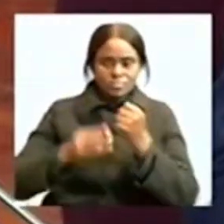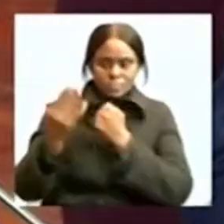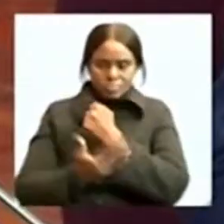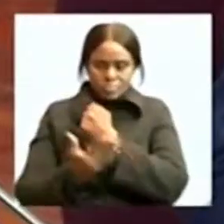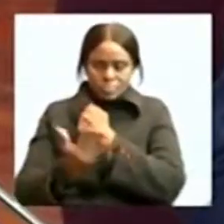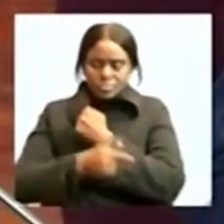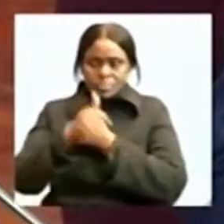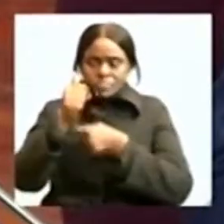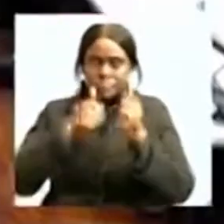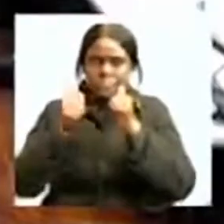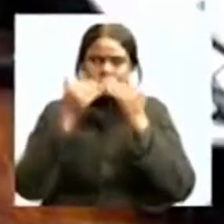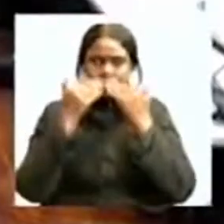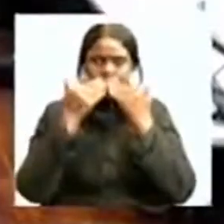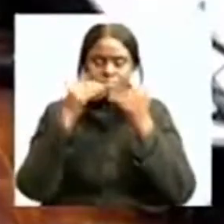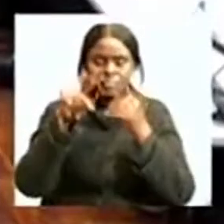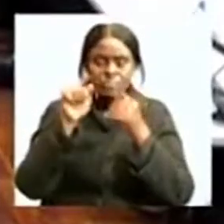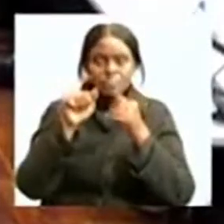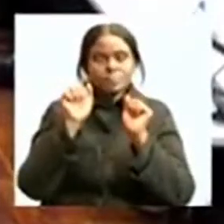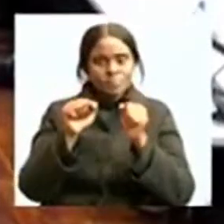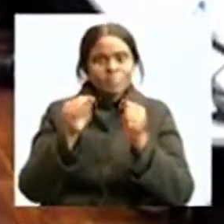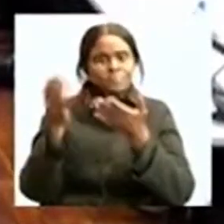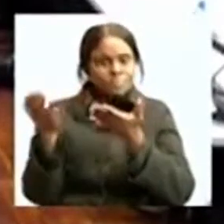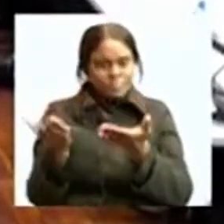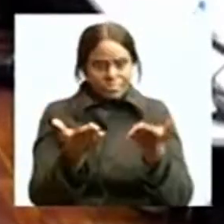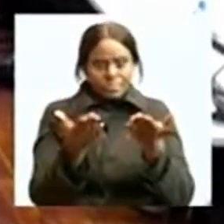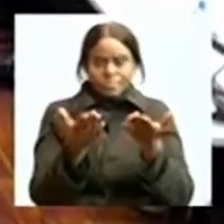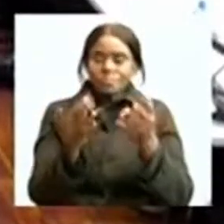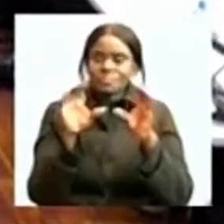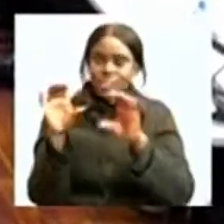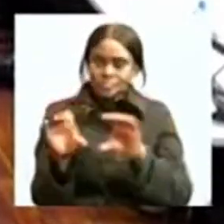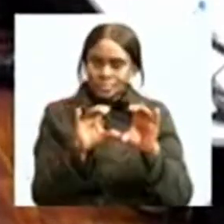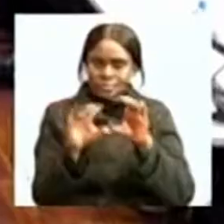Thank you. Thank you, PS. They can do likewise.